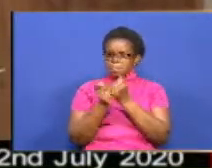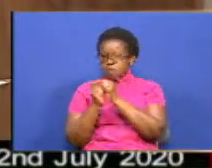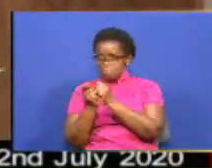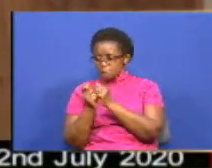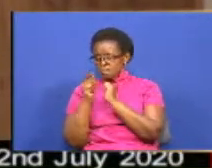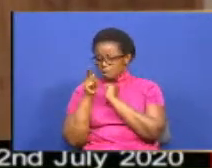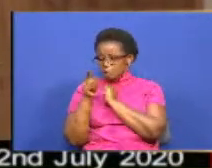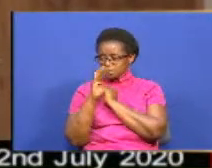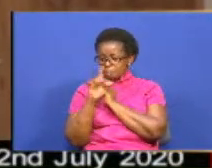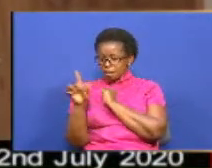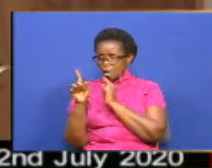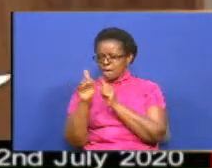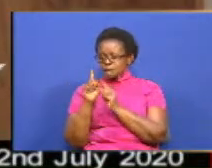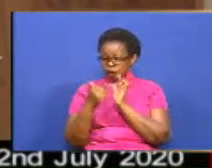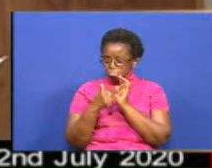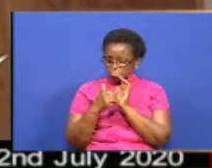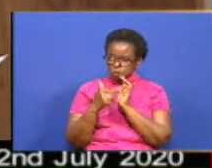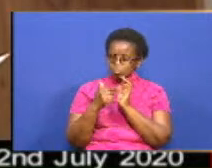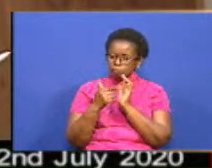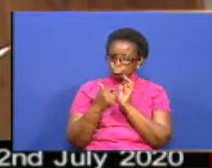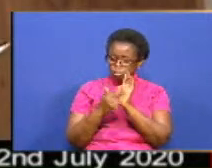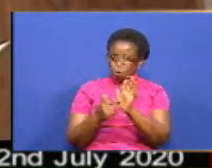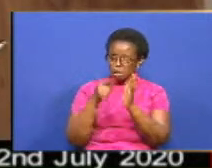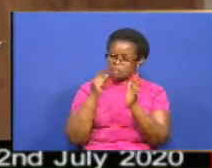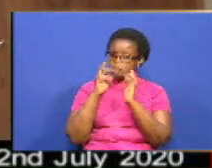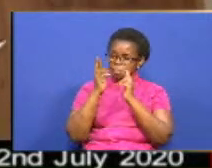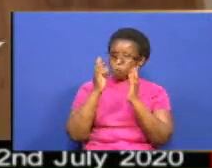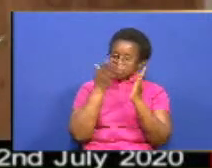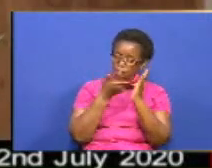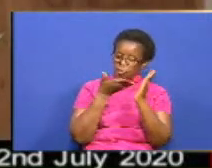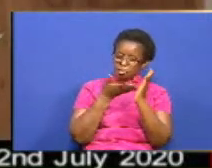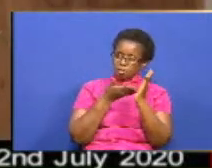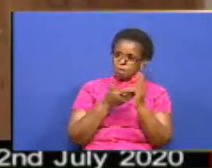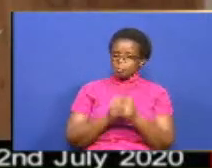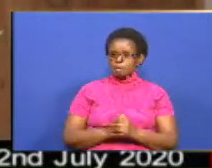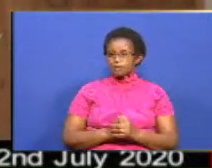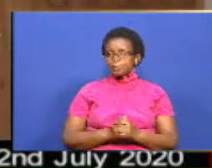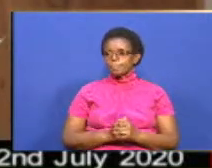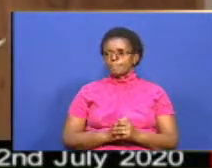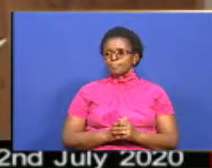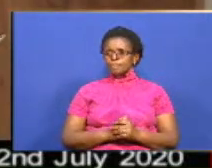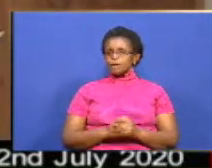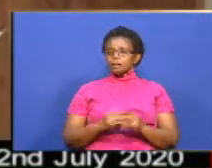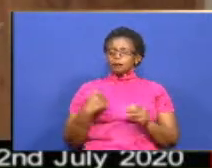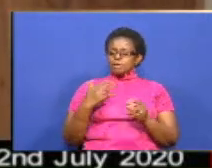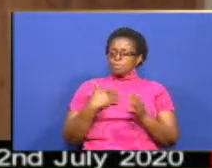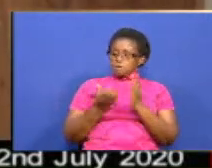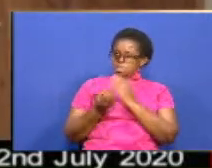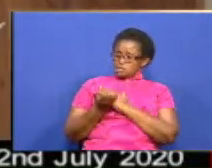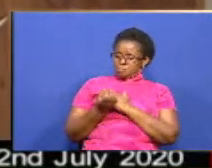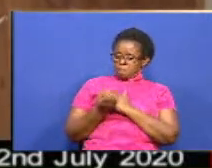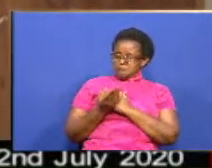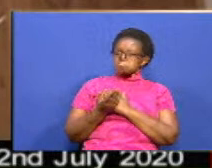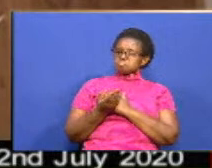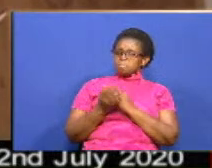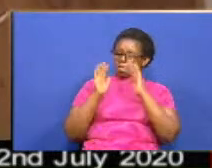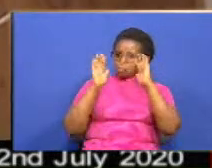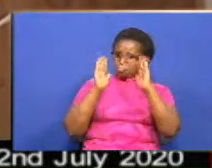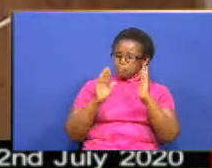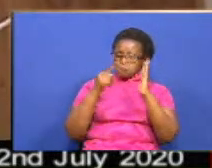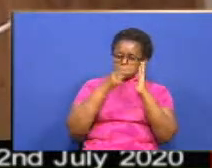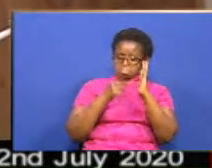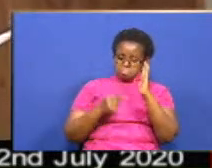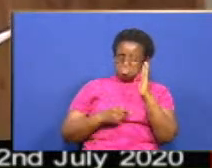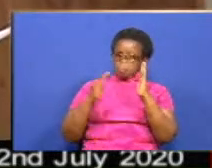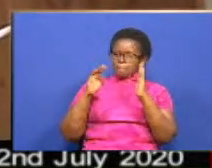provided in the report. Madam Speaker, permit me to highlight important provisions in the